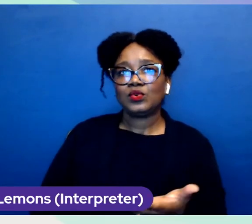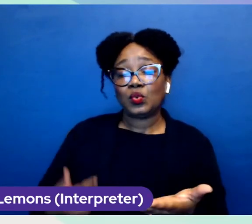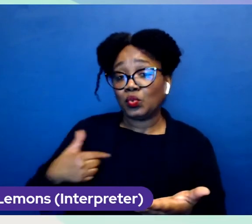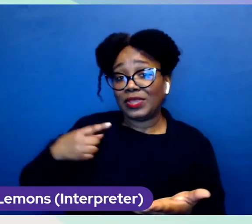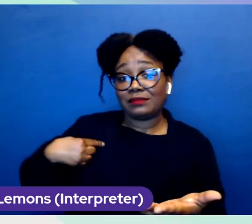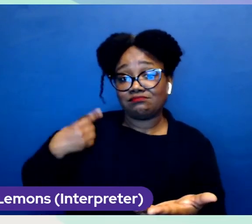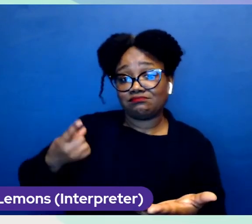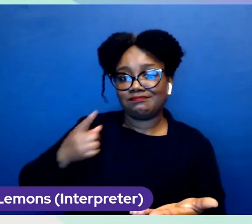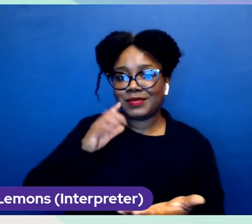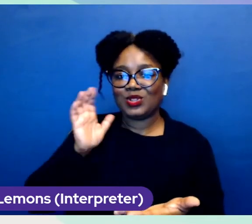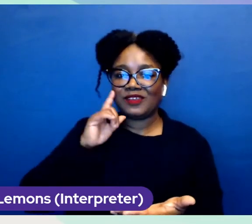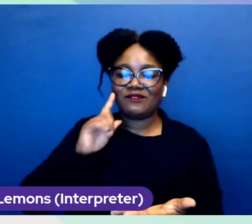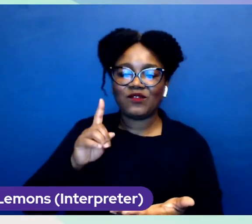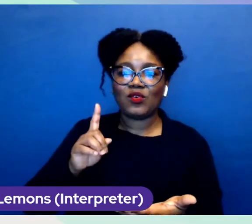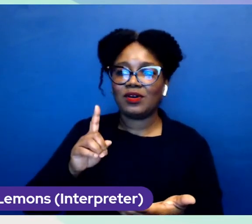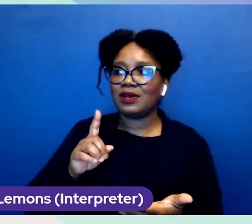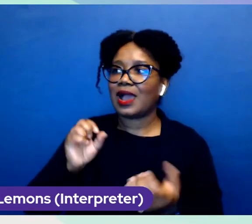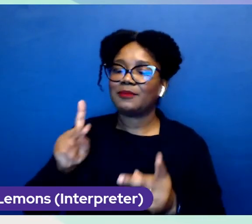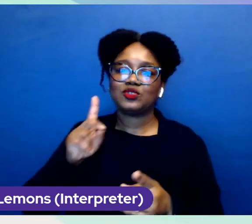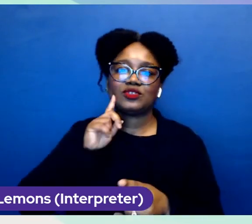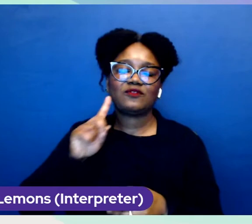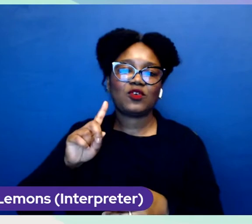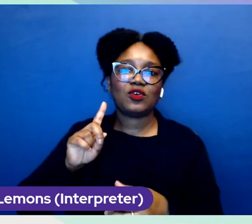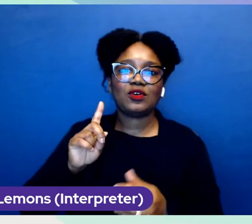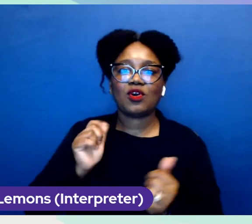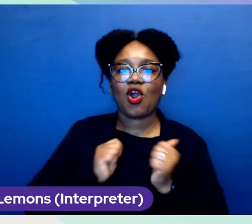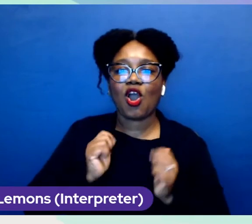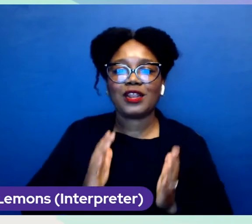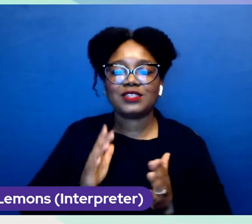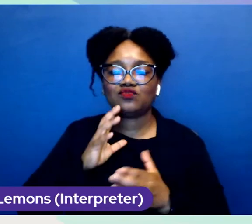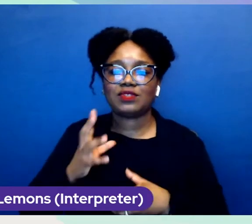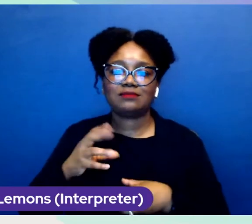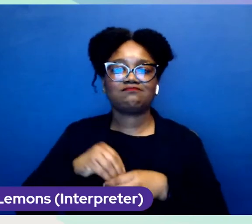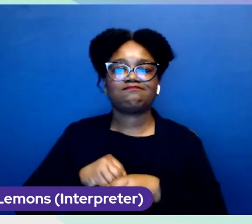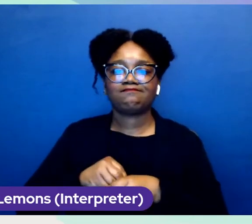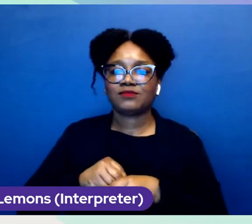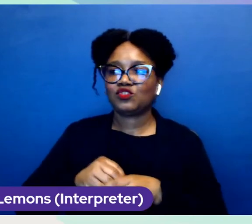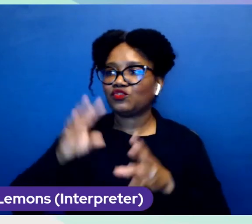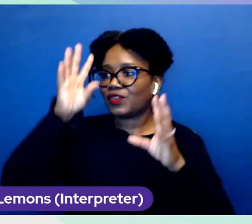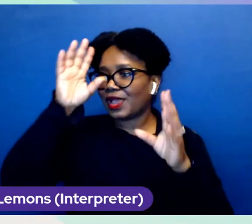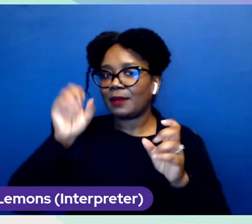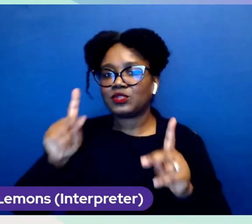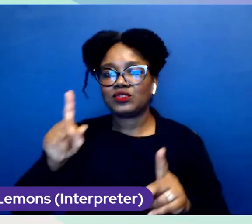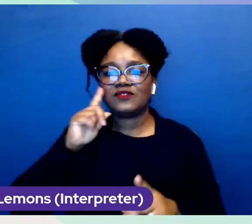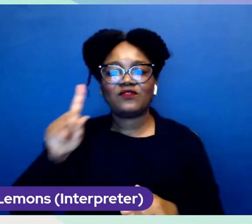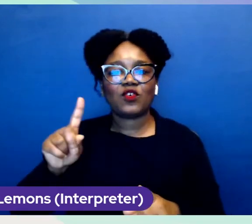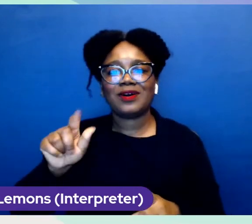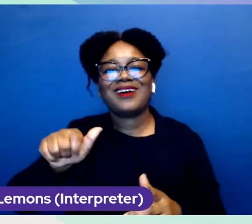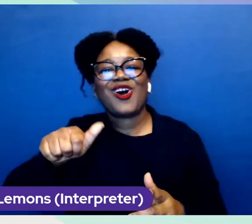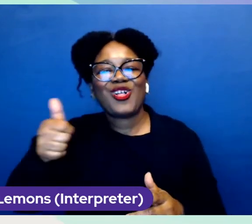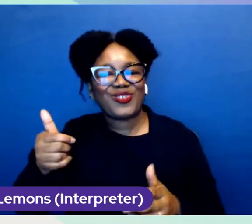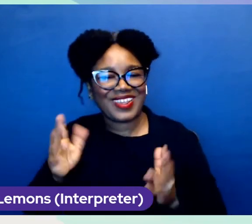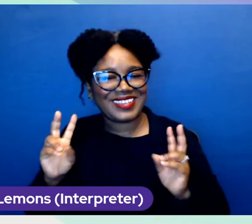can play a role in increasing a sense of belonging and breaking cycles of othering, bridging in short and